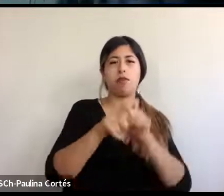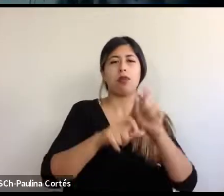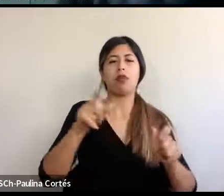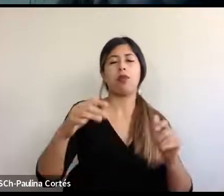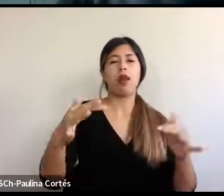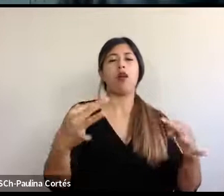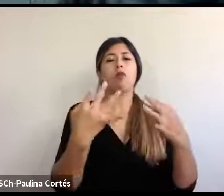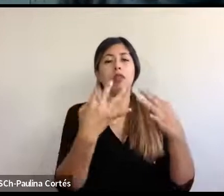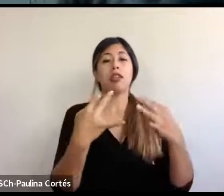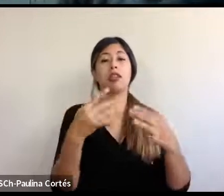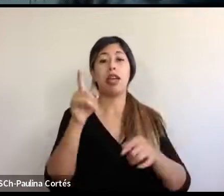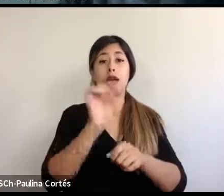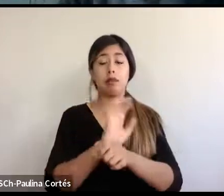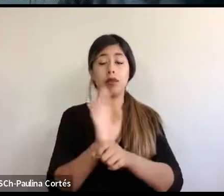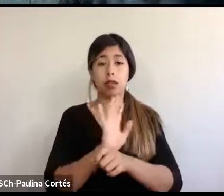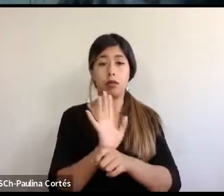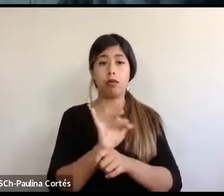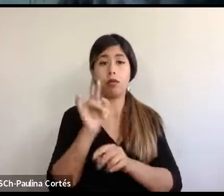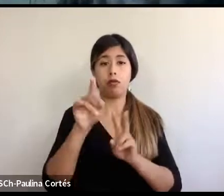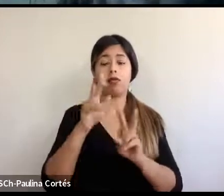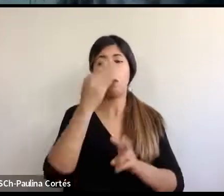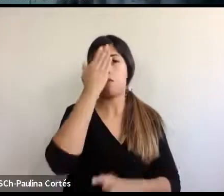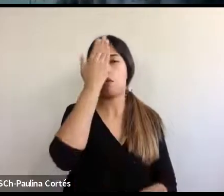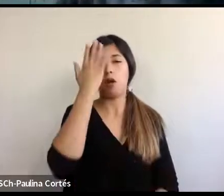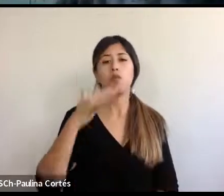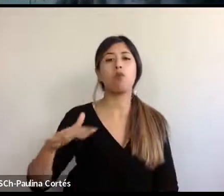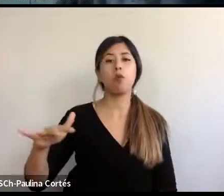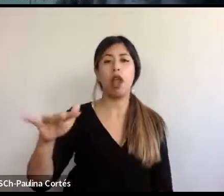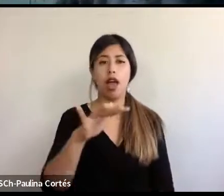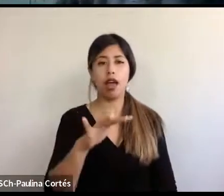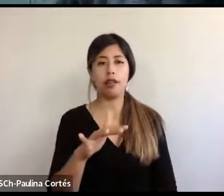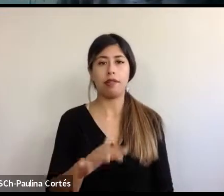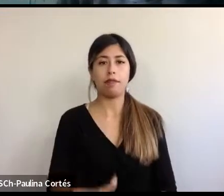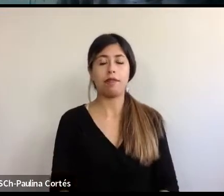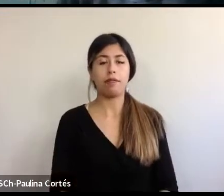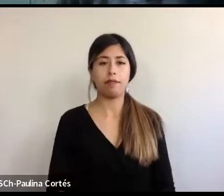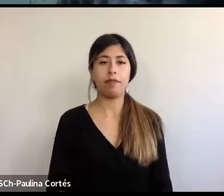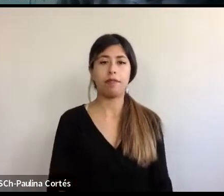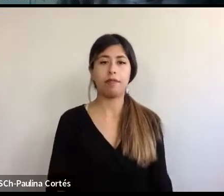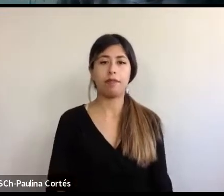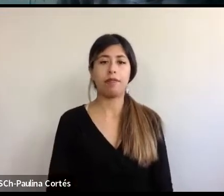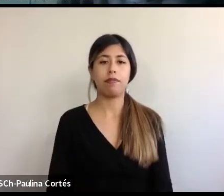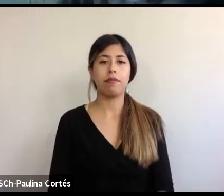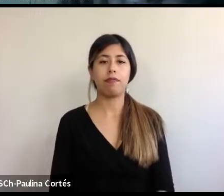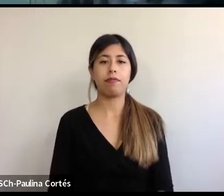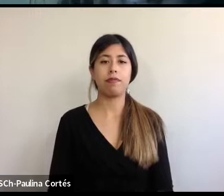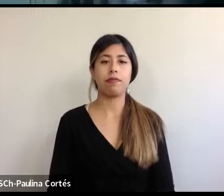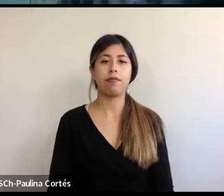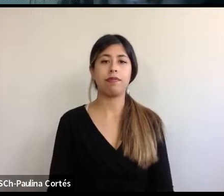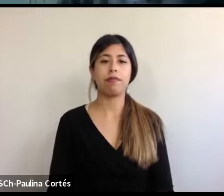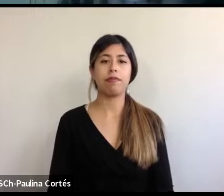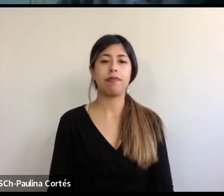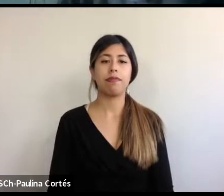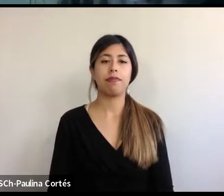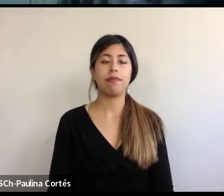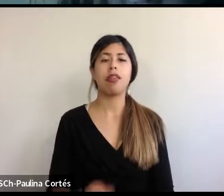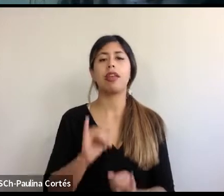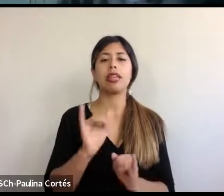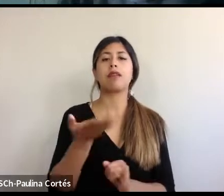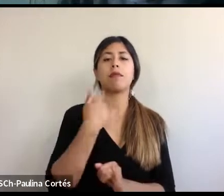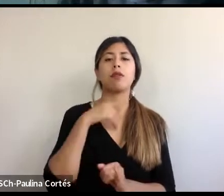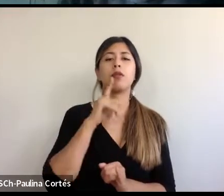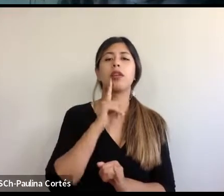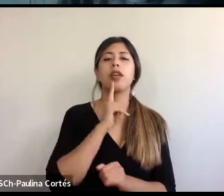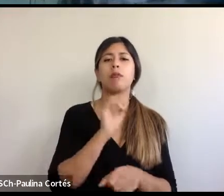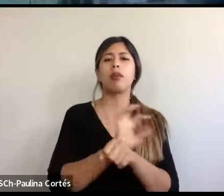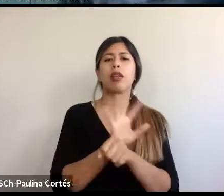in Czech Republic. Like always when we have films from Cuba, we had a beautiful film called Cuban Dancer last year, or